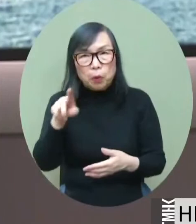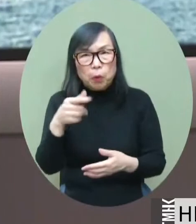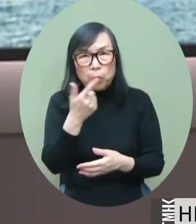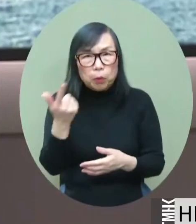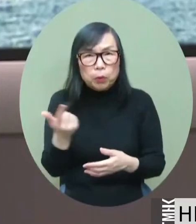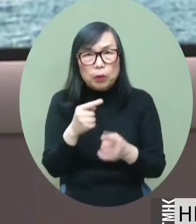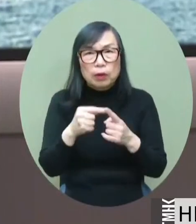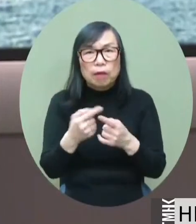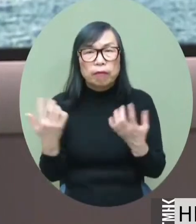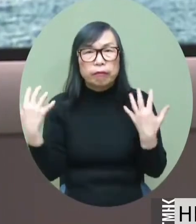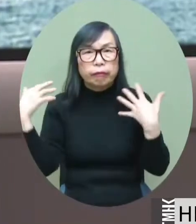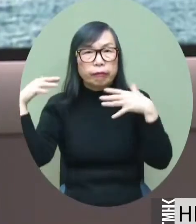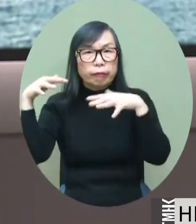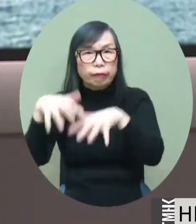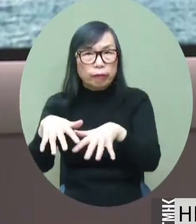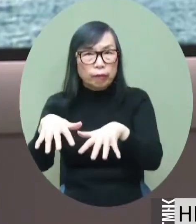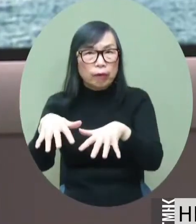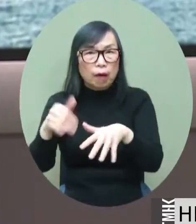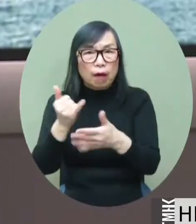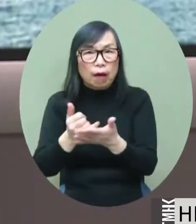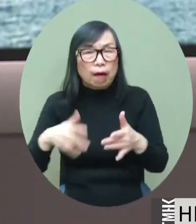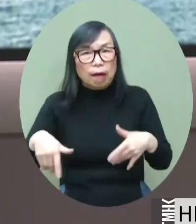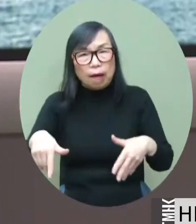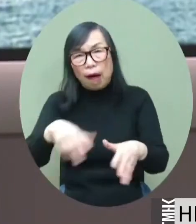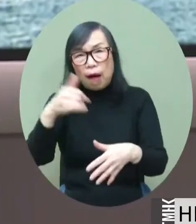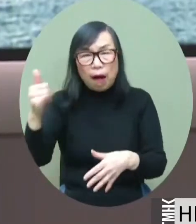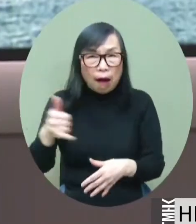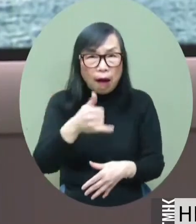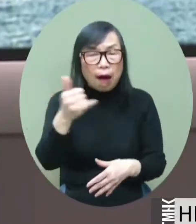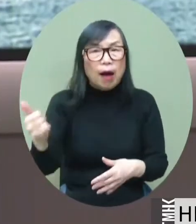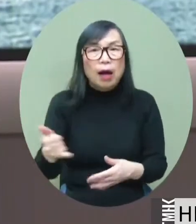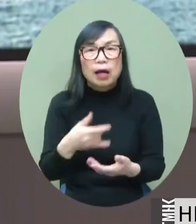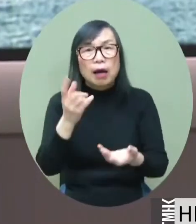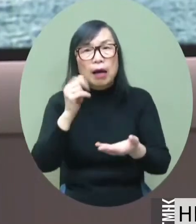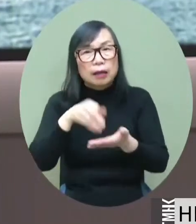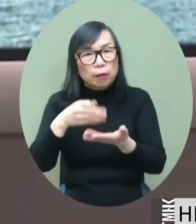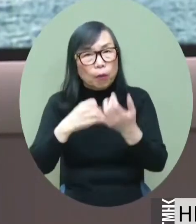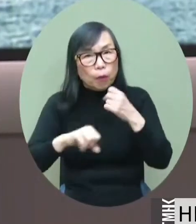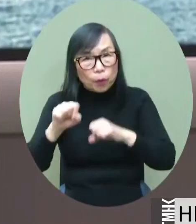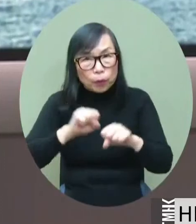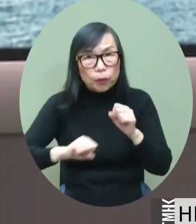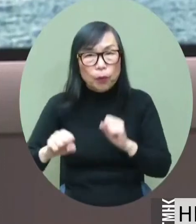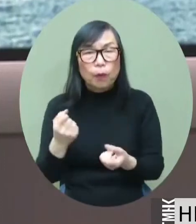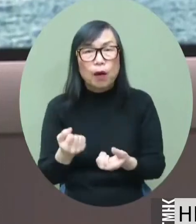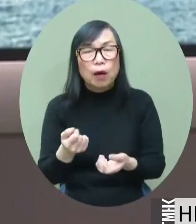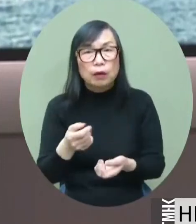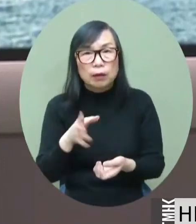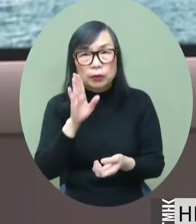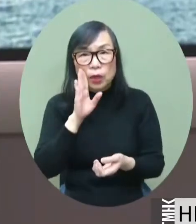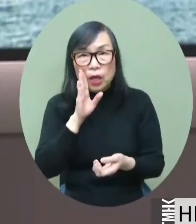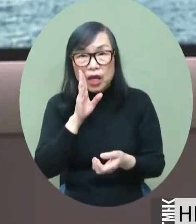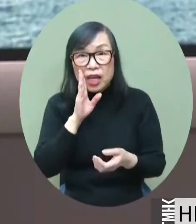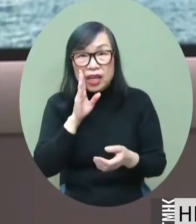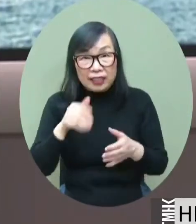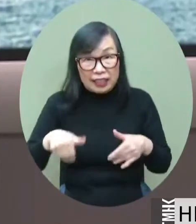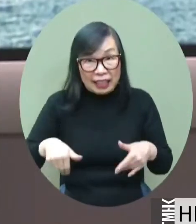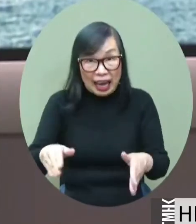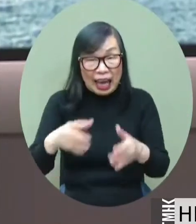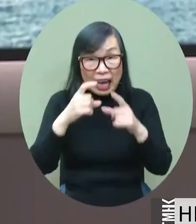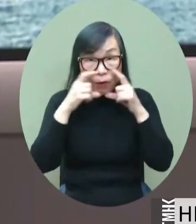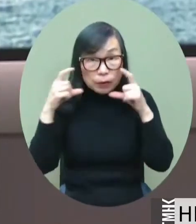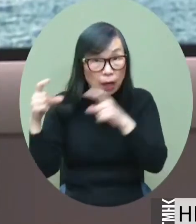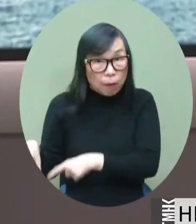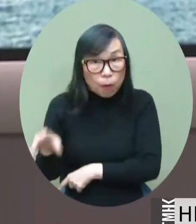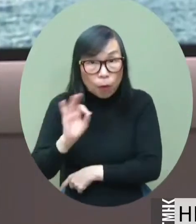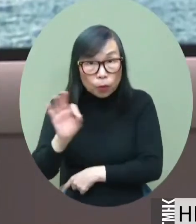a mask, and refrain from gatherings. Today, we saw many people coming out,